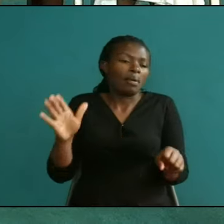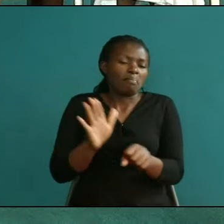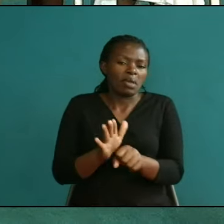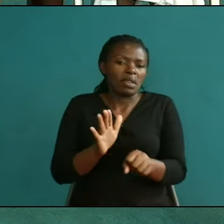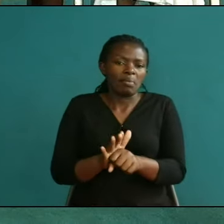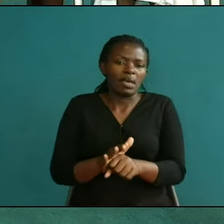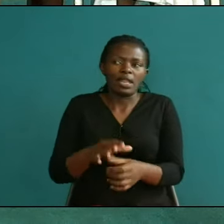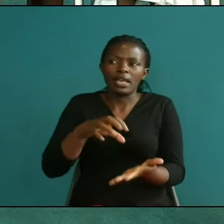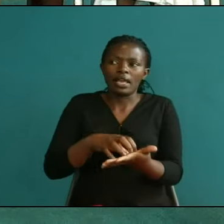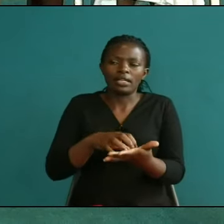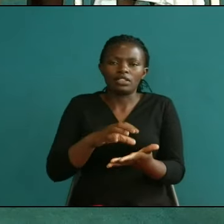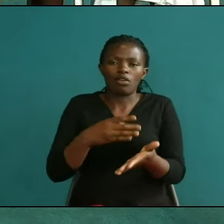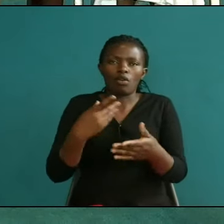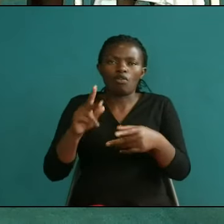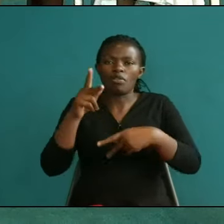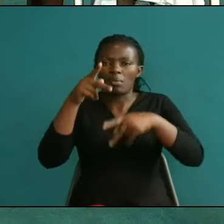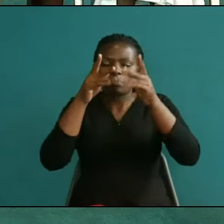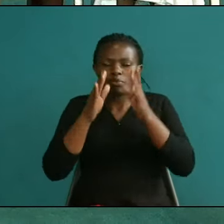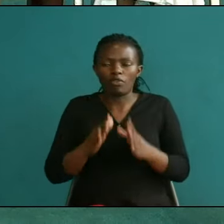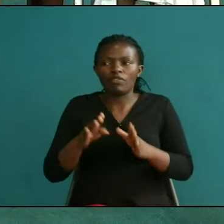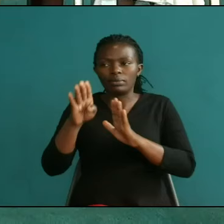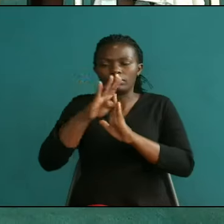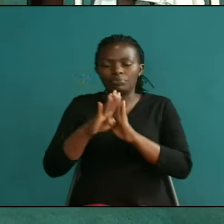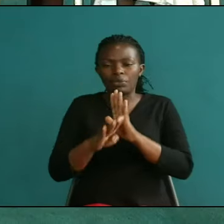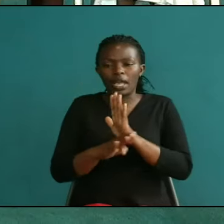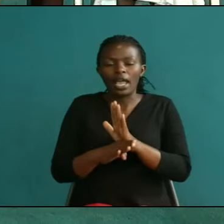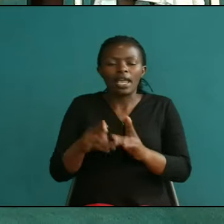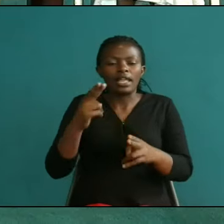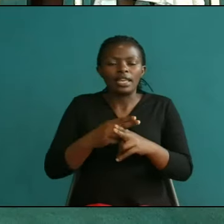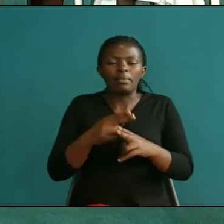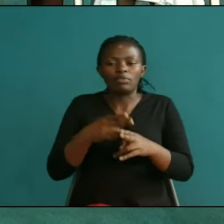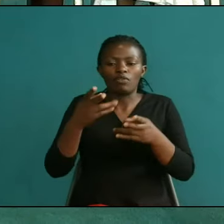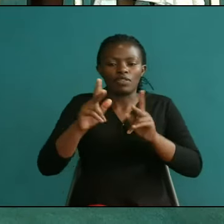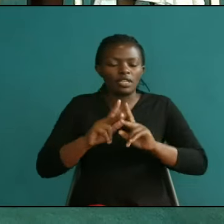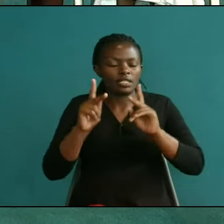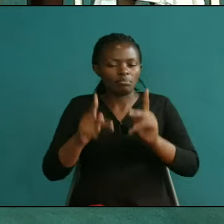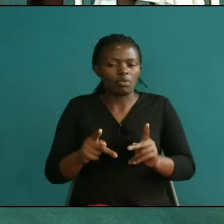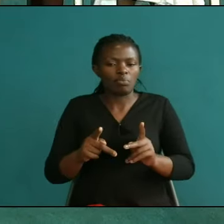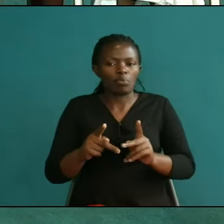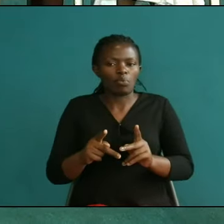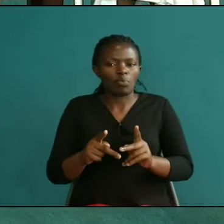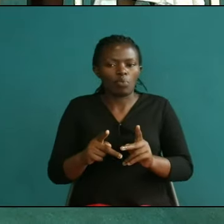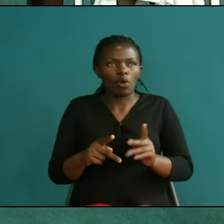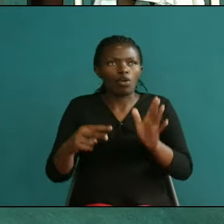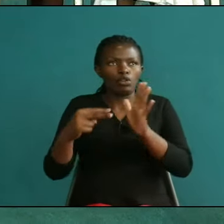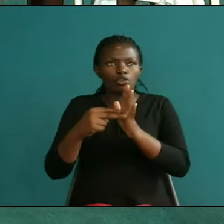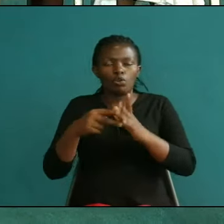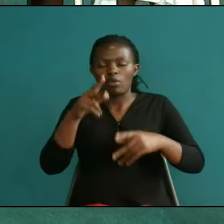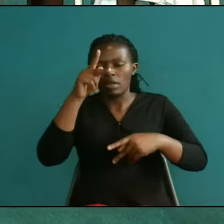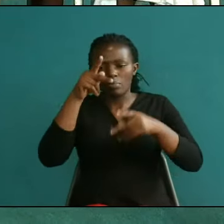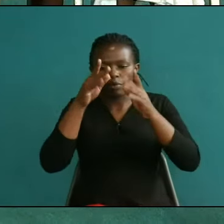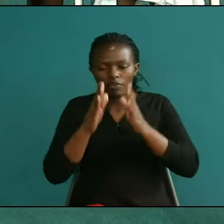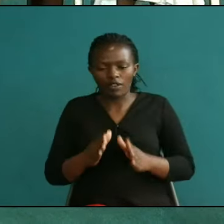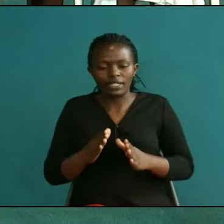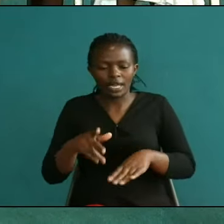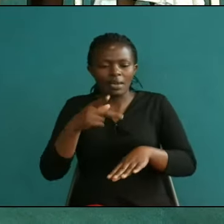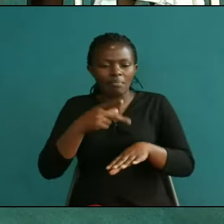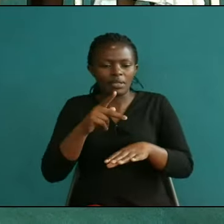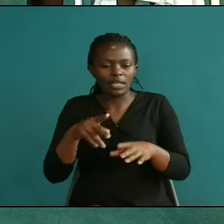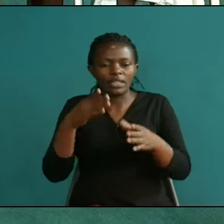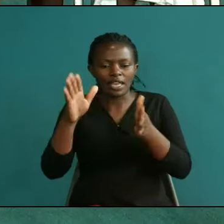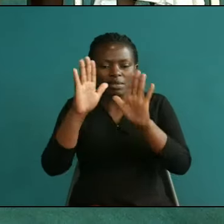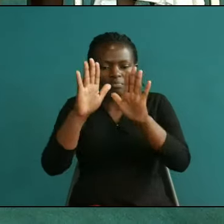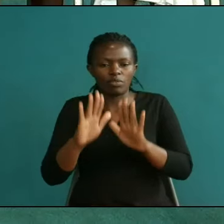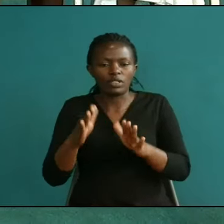name? The name of the prophet is often a summary of the prophet's message. What is the significance of